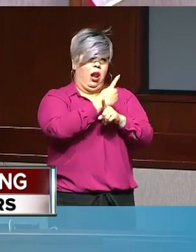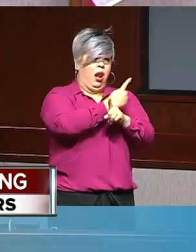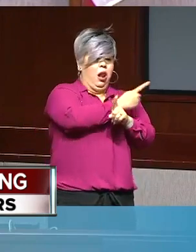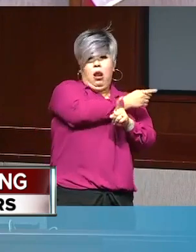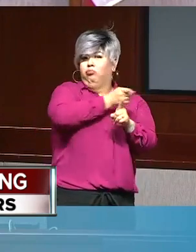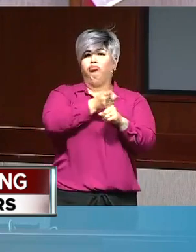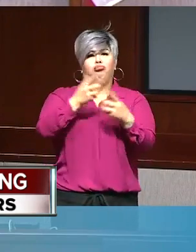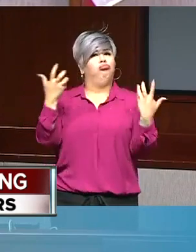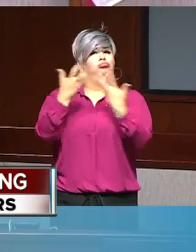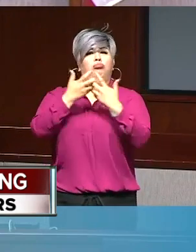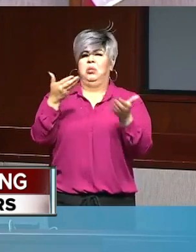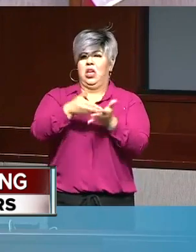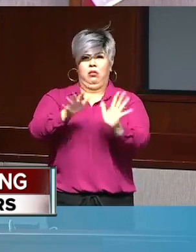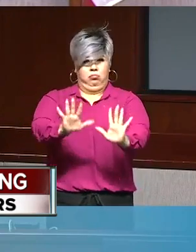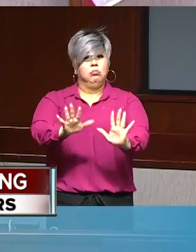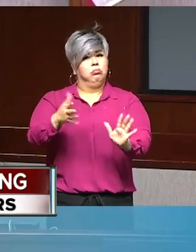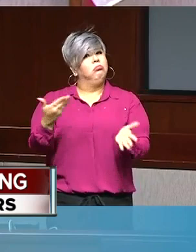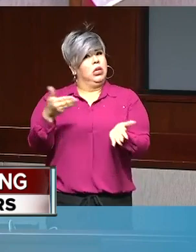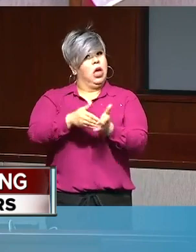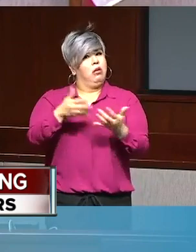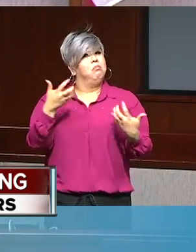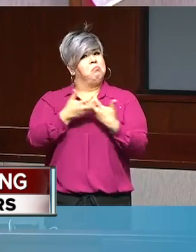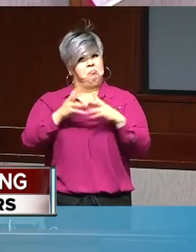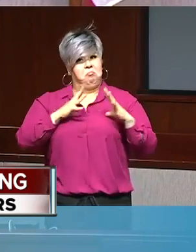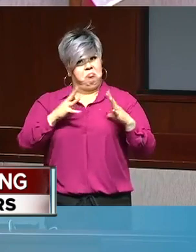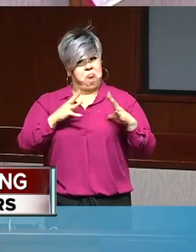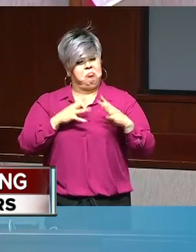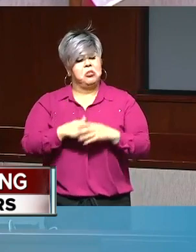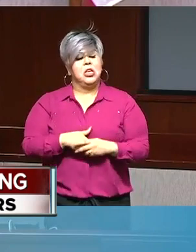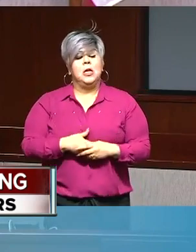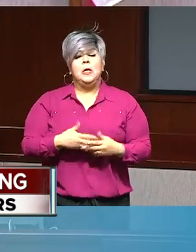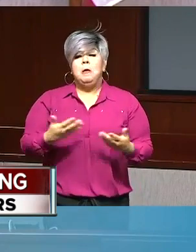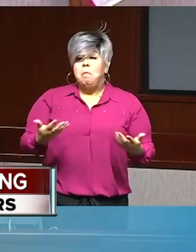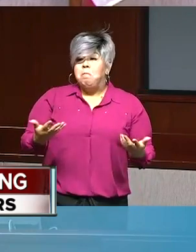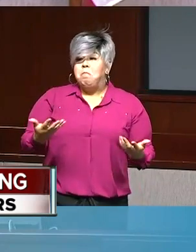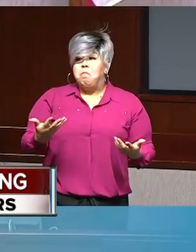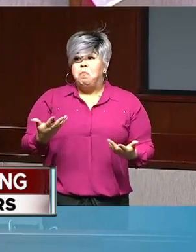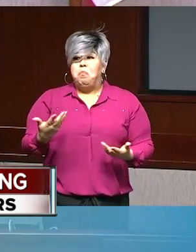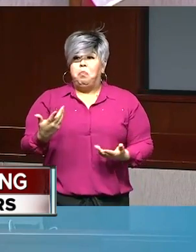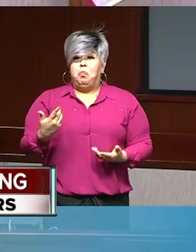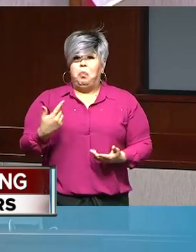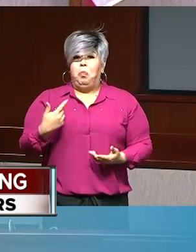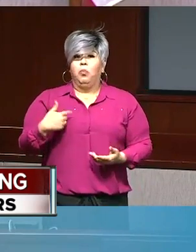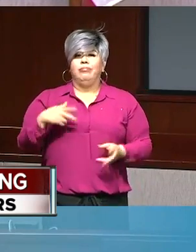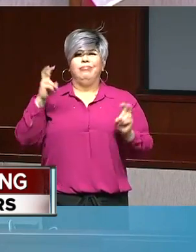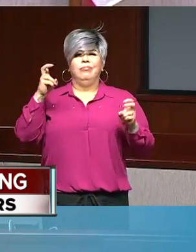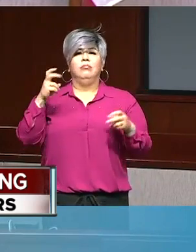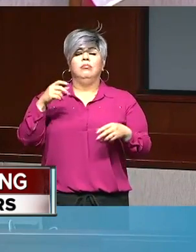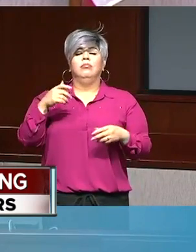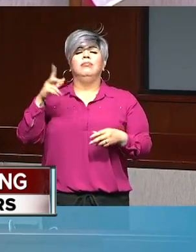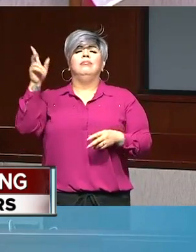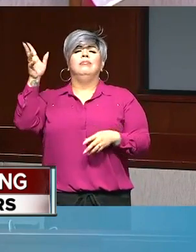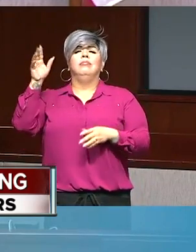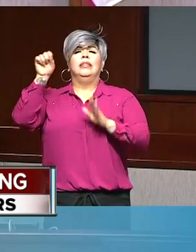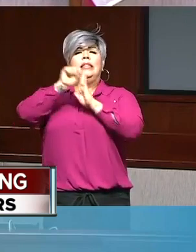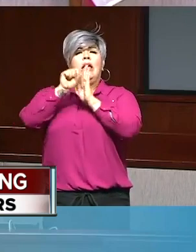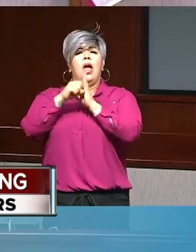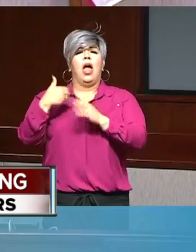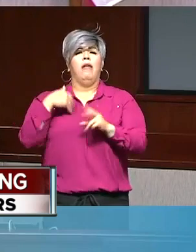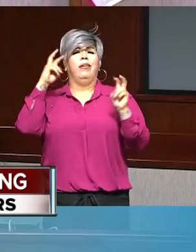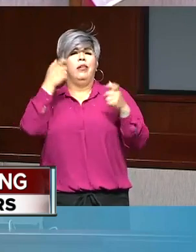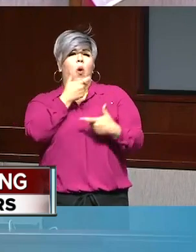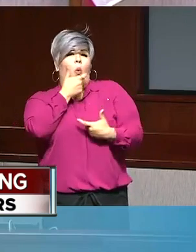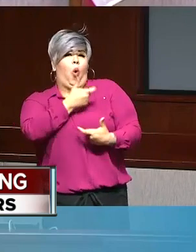metrics across all their criteria. And technically, we should be off the watch list. And I point this out because we will